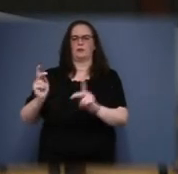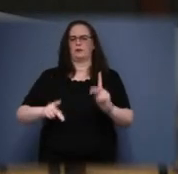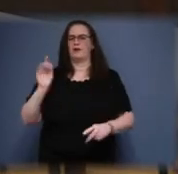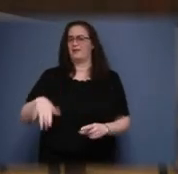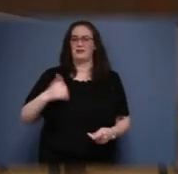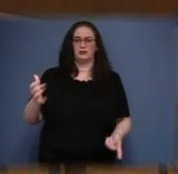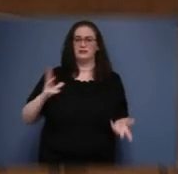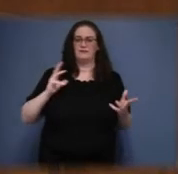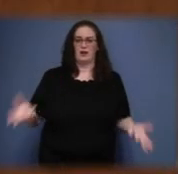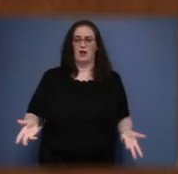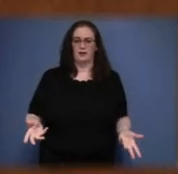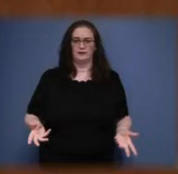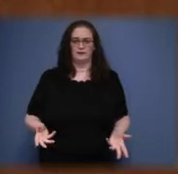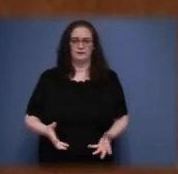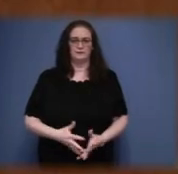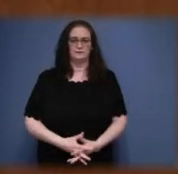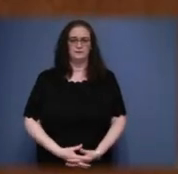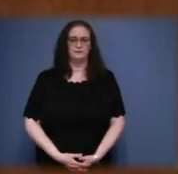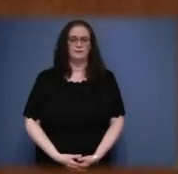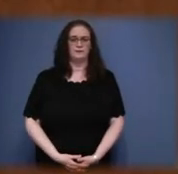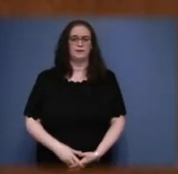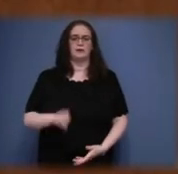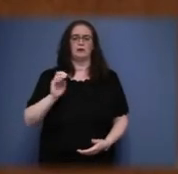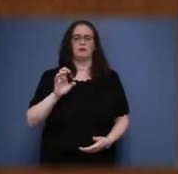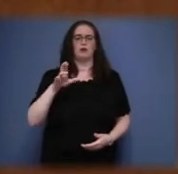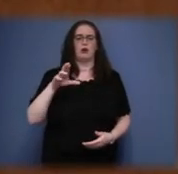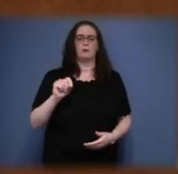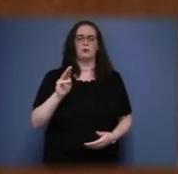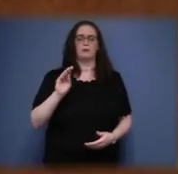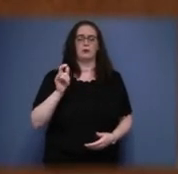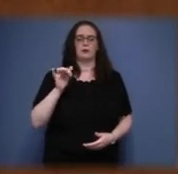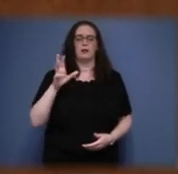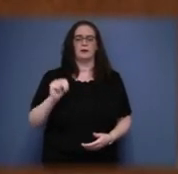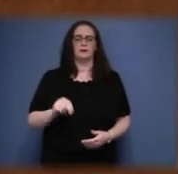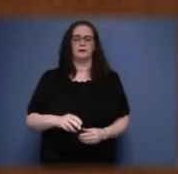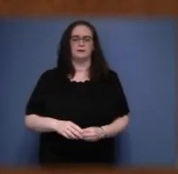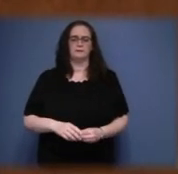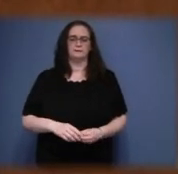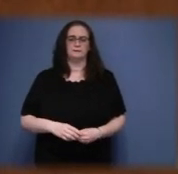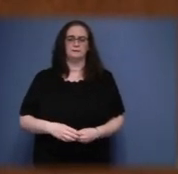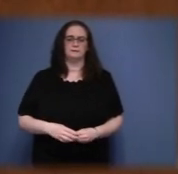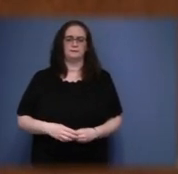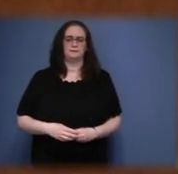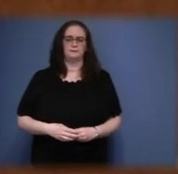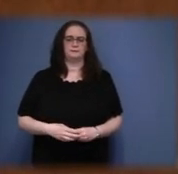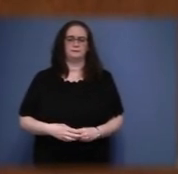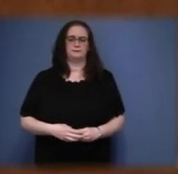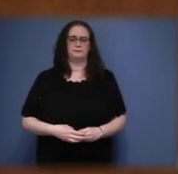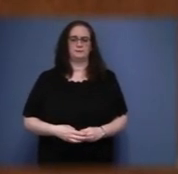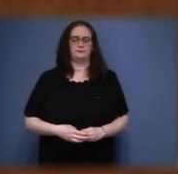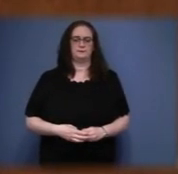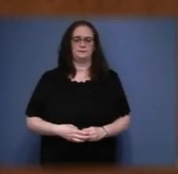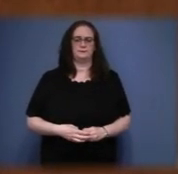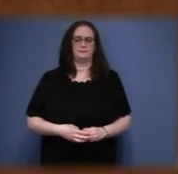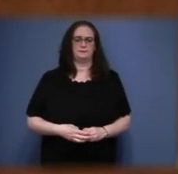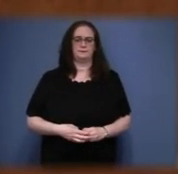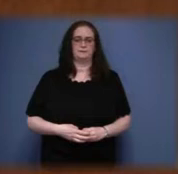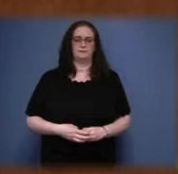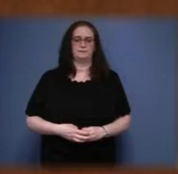just fine. Robert McLean. Robert McLean, you can come up.